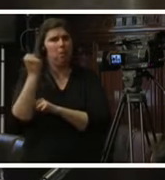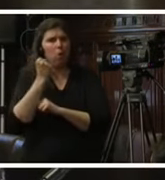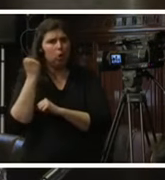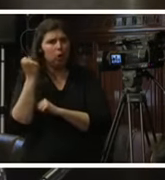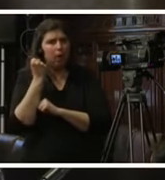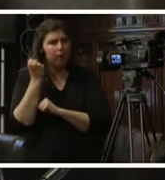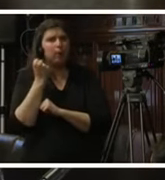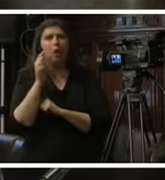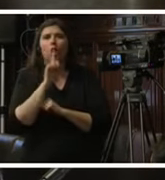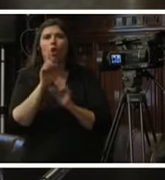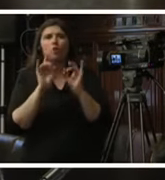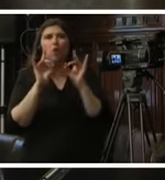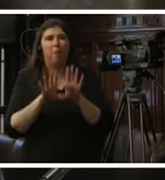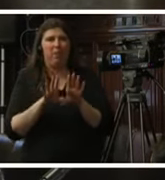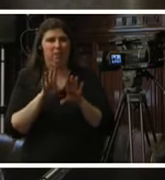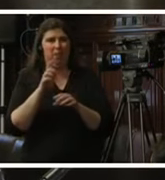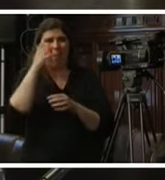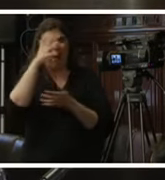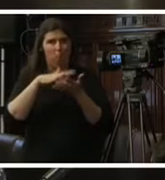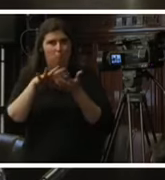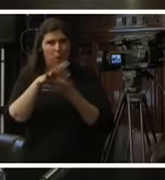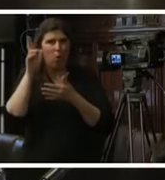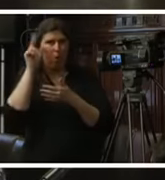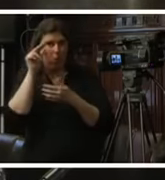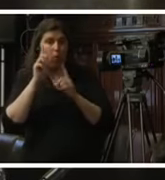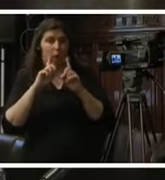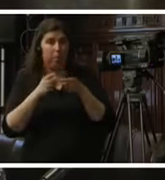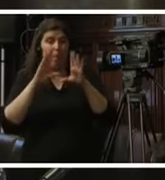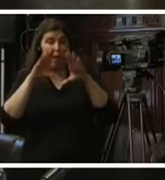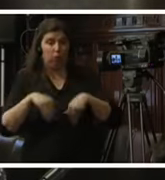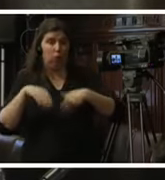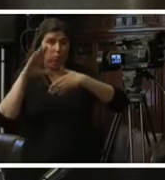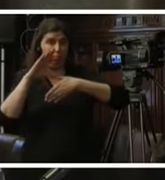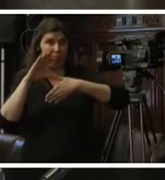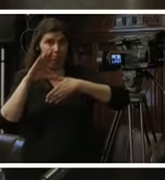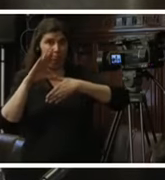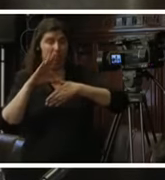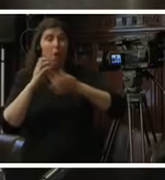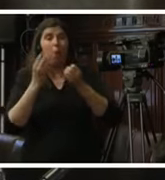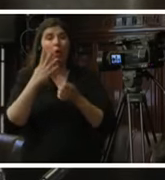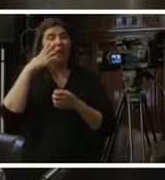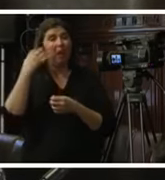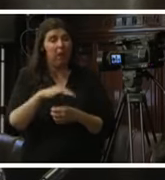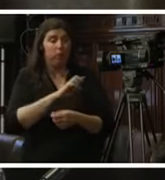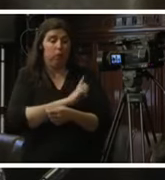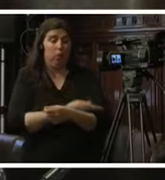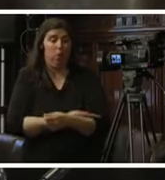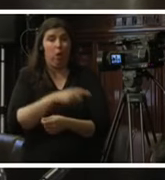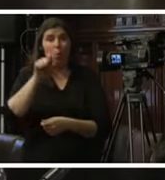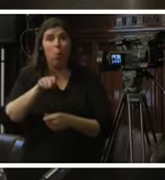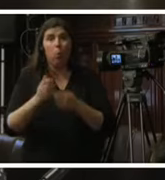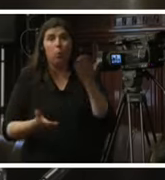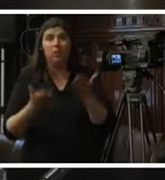independence of the judiciary is a fundamental requirement of a free just